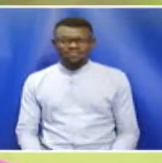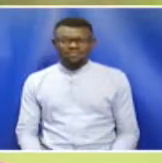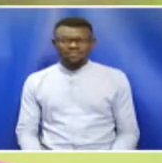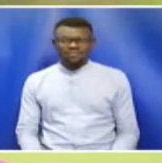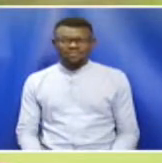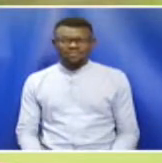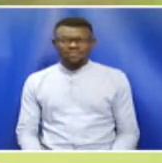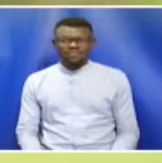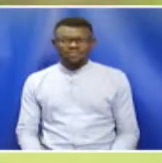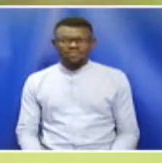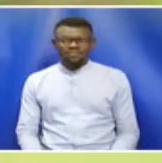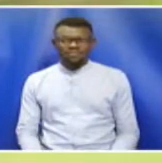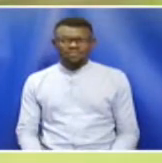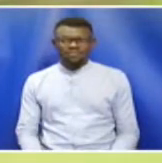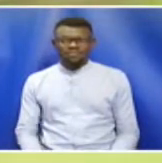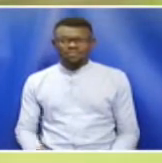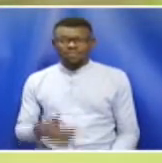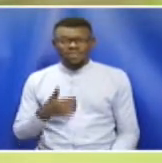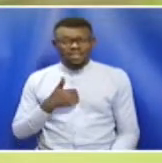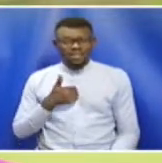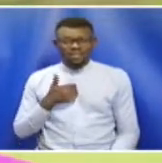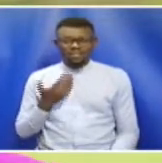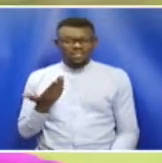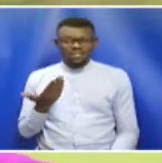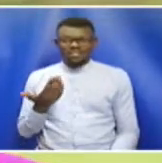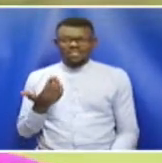I'm named after his mother. Yeah.